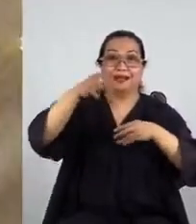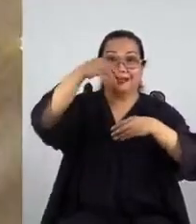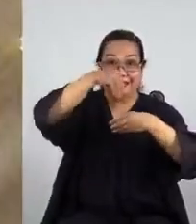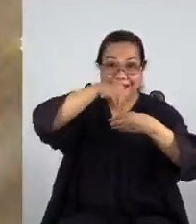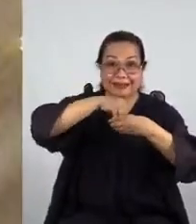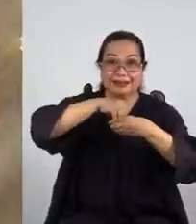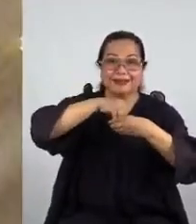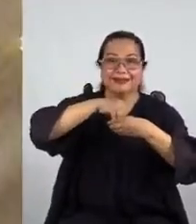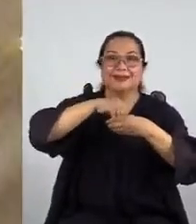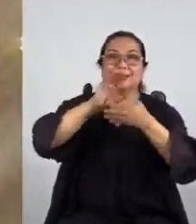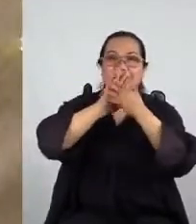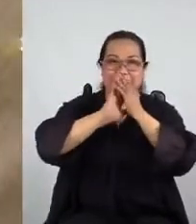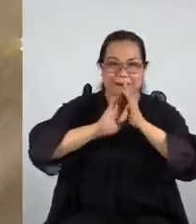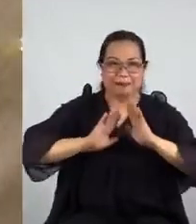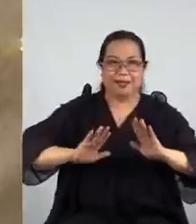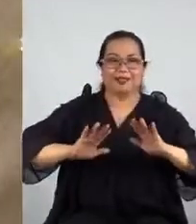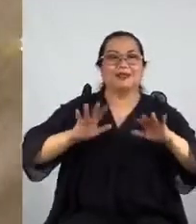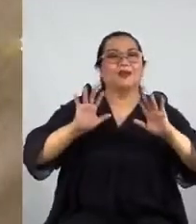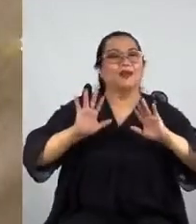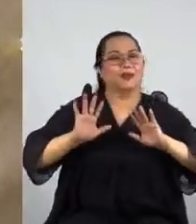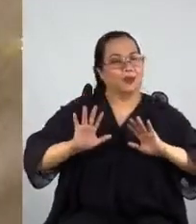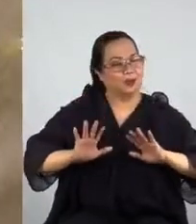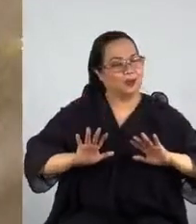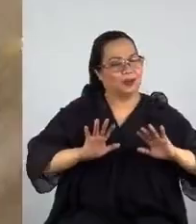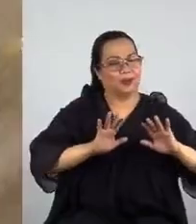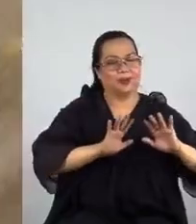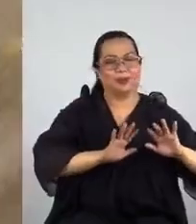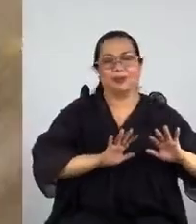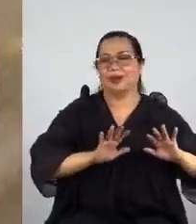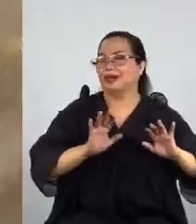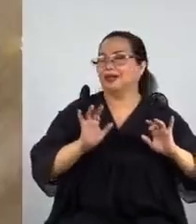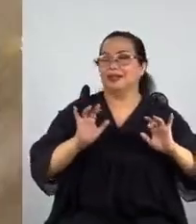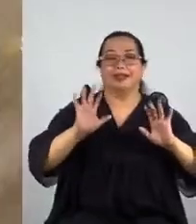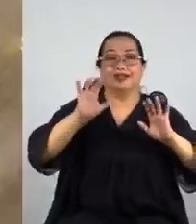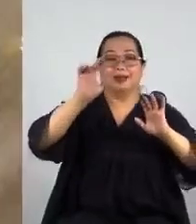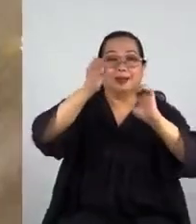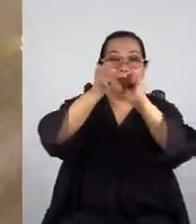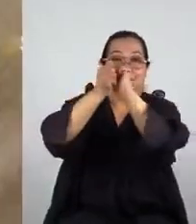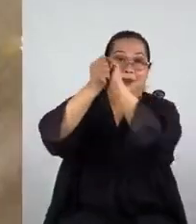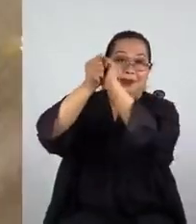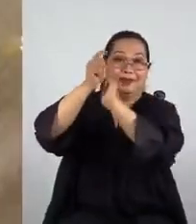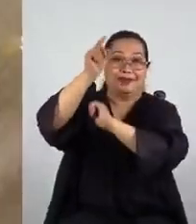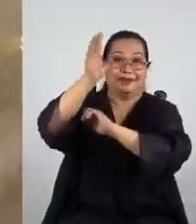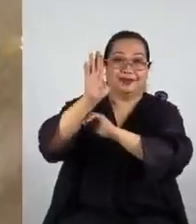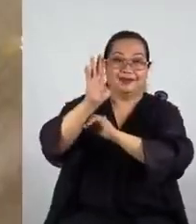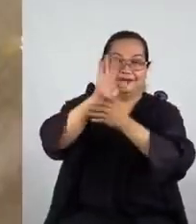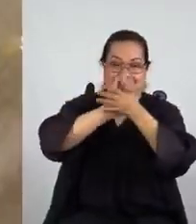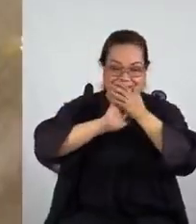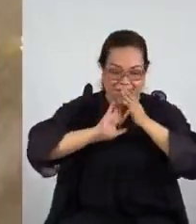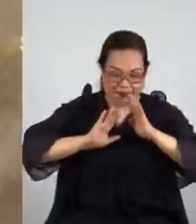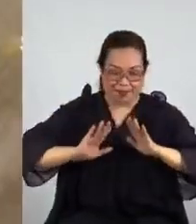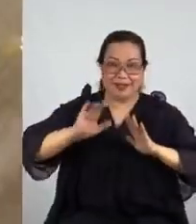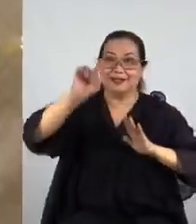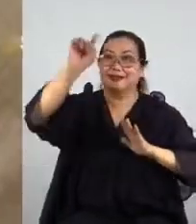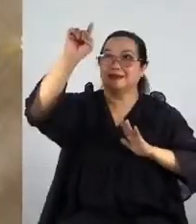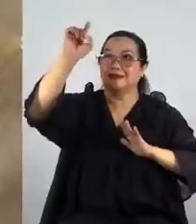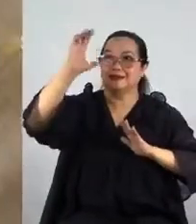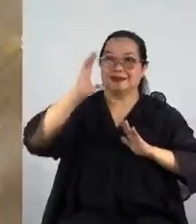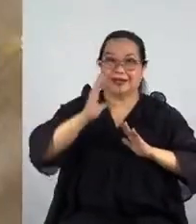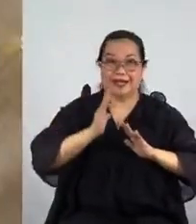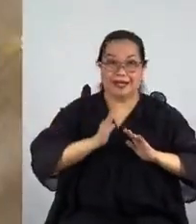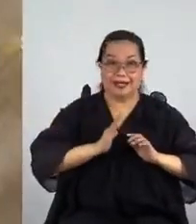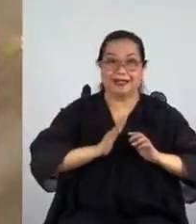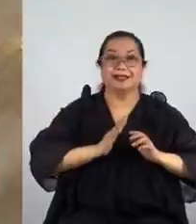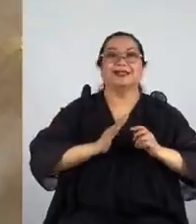calm, because we have peace with God. And we have the peace of God, the peace that